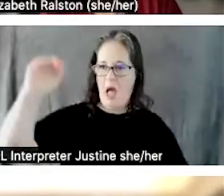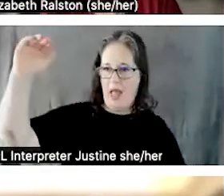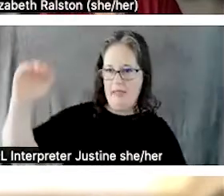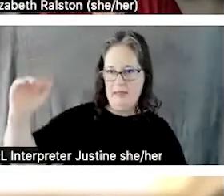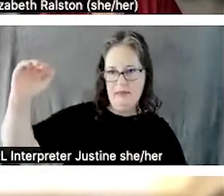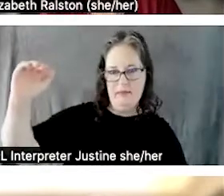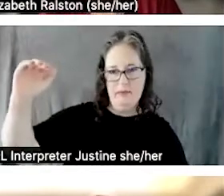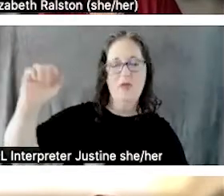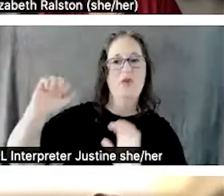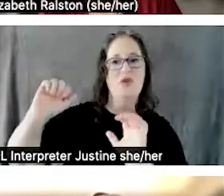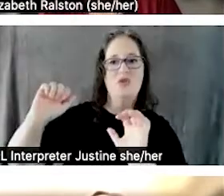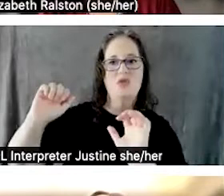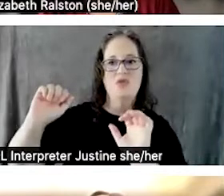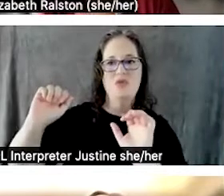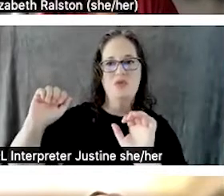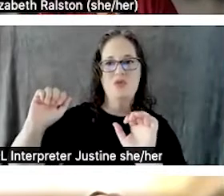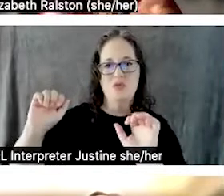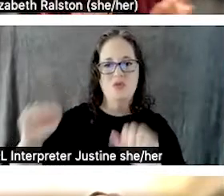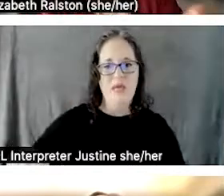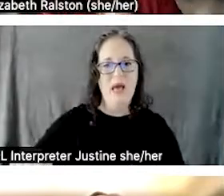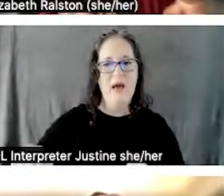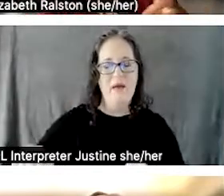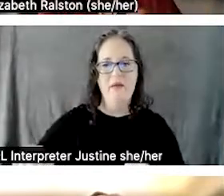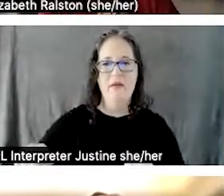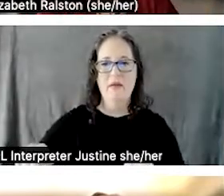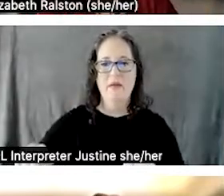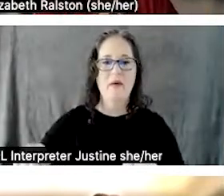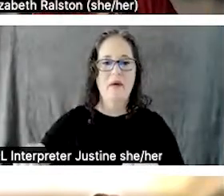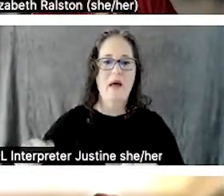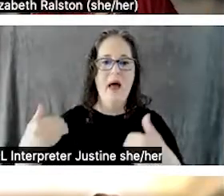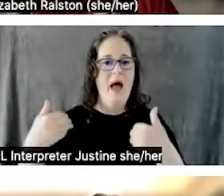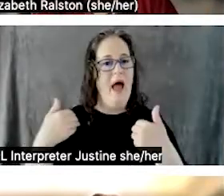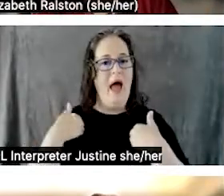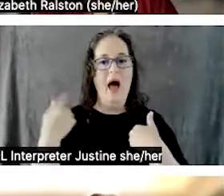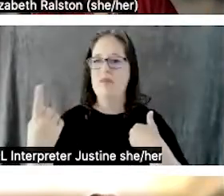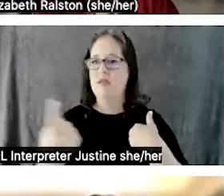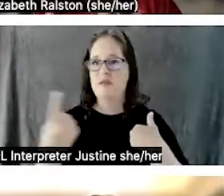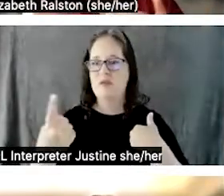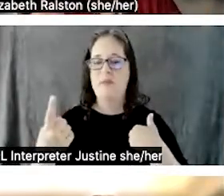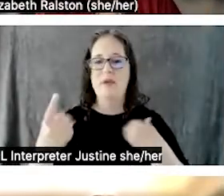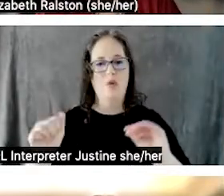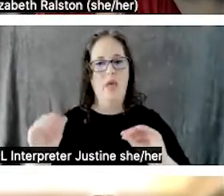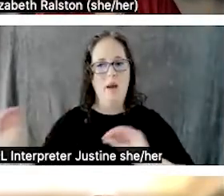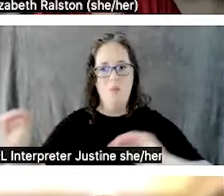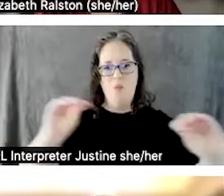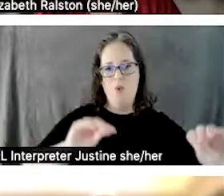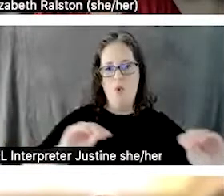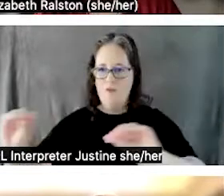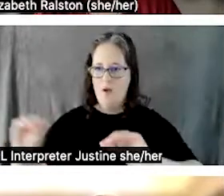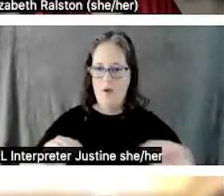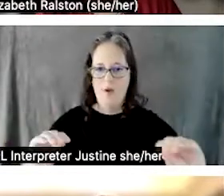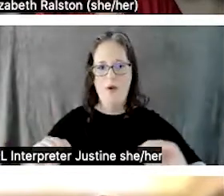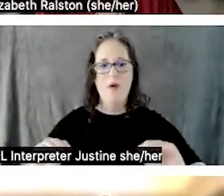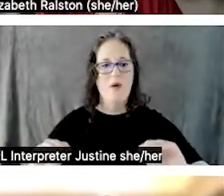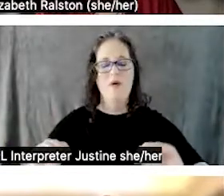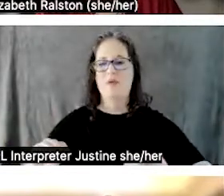getting lightweight stools that you can move from place to place so that people can sit down while looking at an exhibit